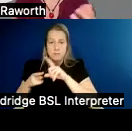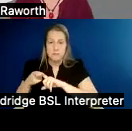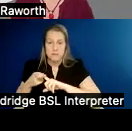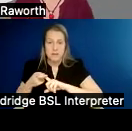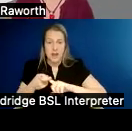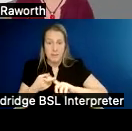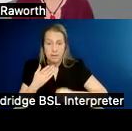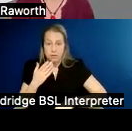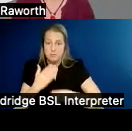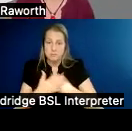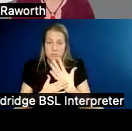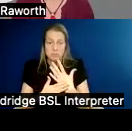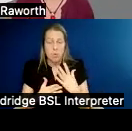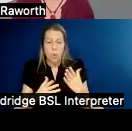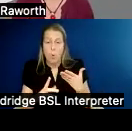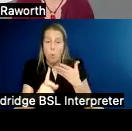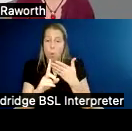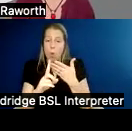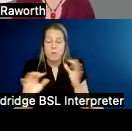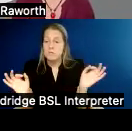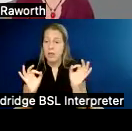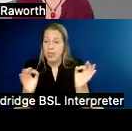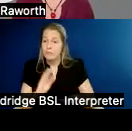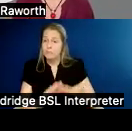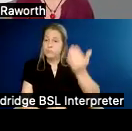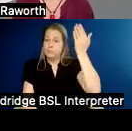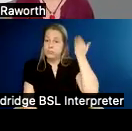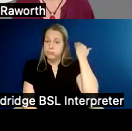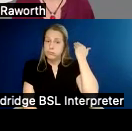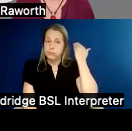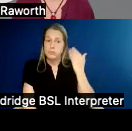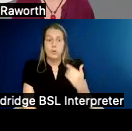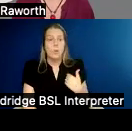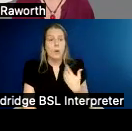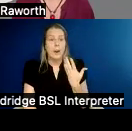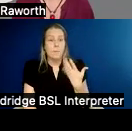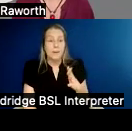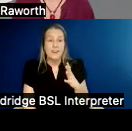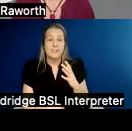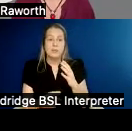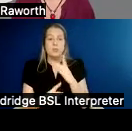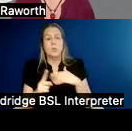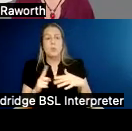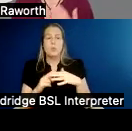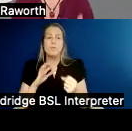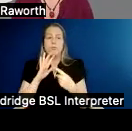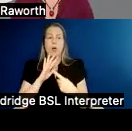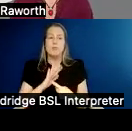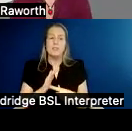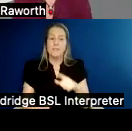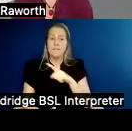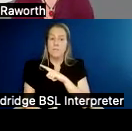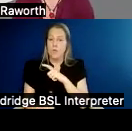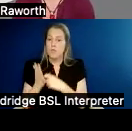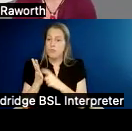to the Rio Plus 20 conference, which happened in Rio, on the conference on sustainable development. And